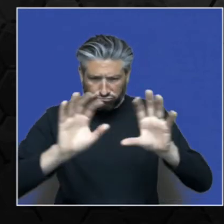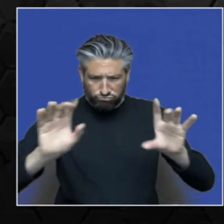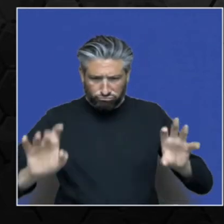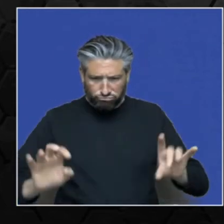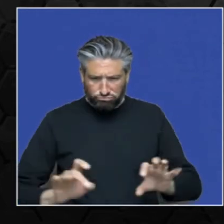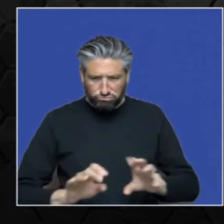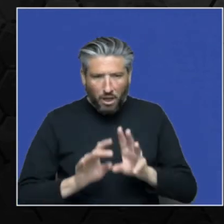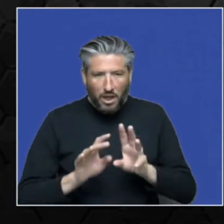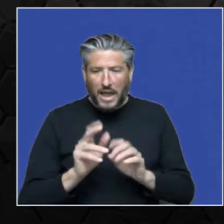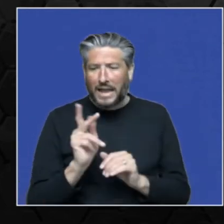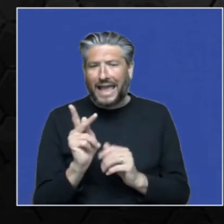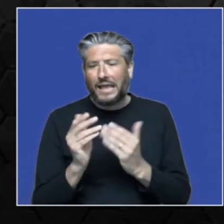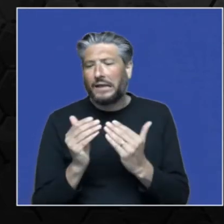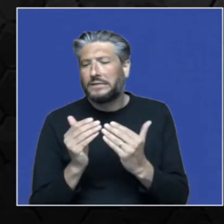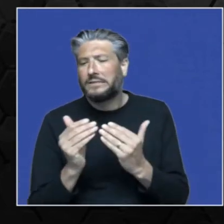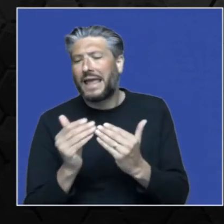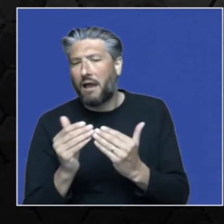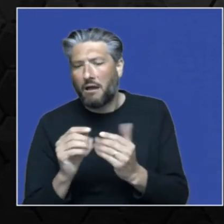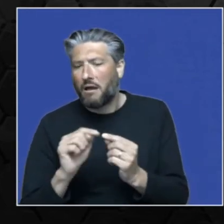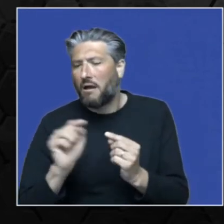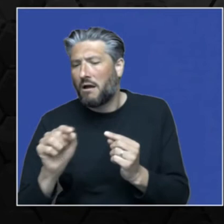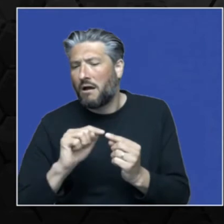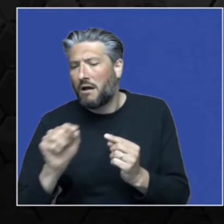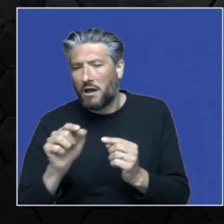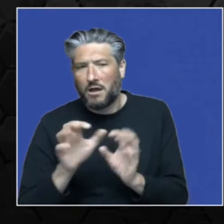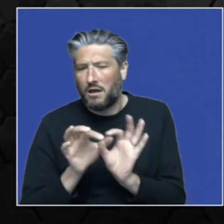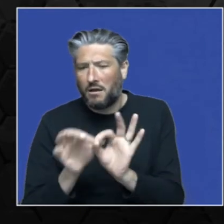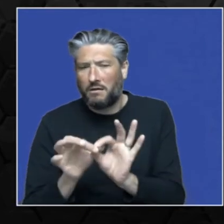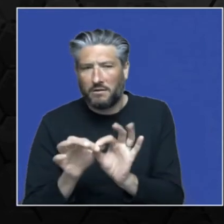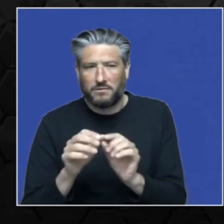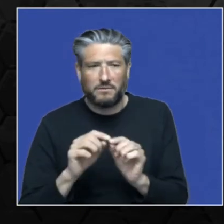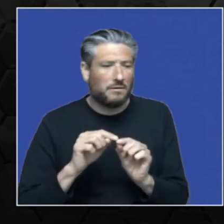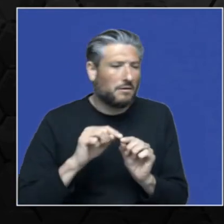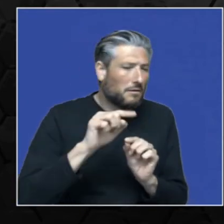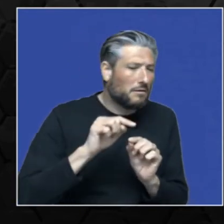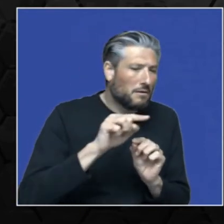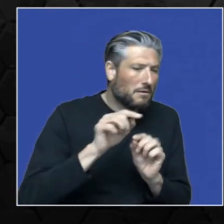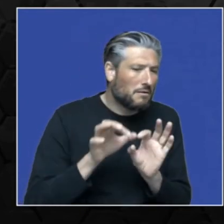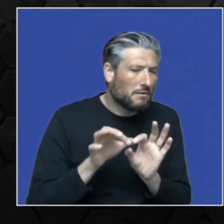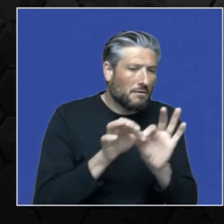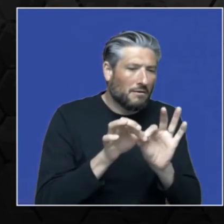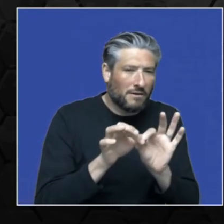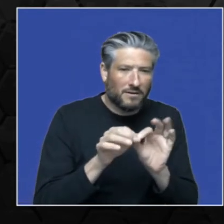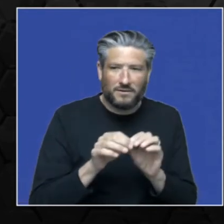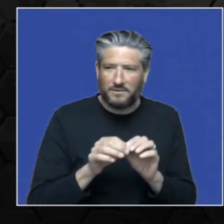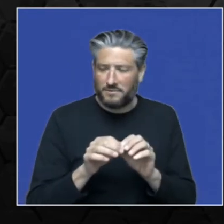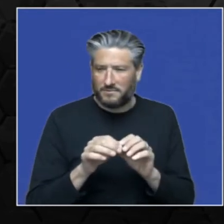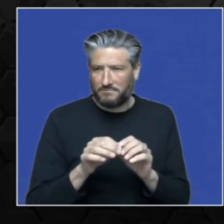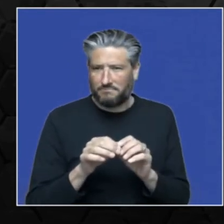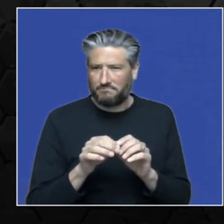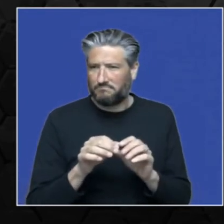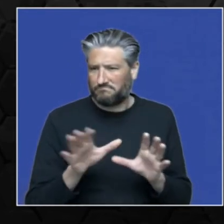the data points that are closest to it, as measured by a distance function.